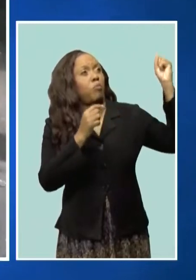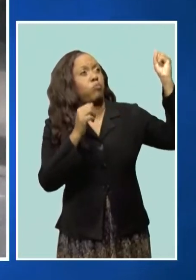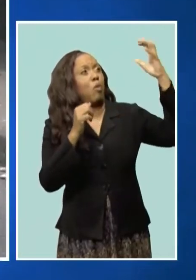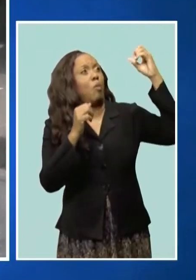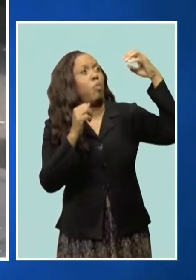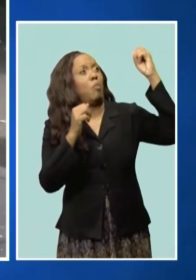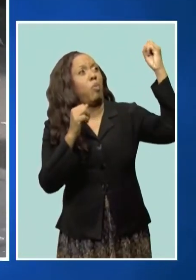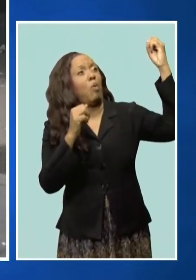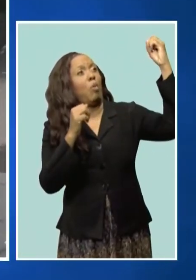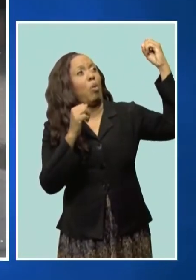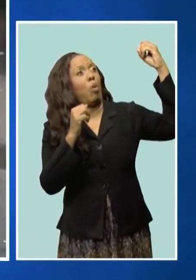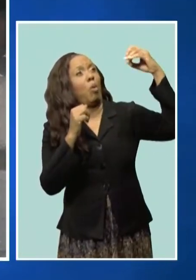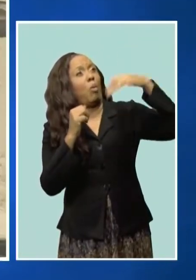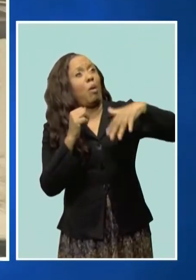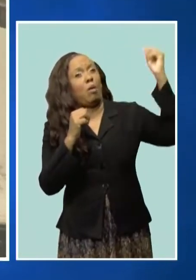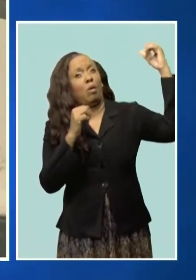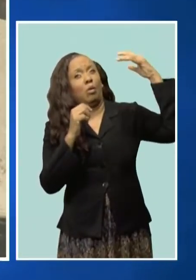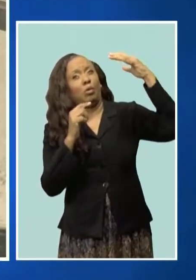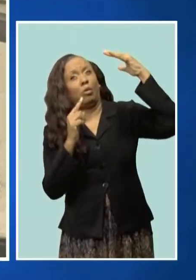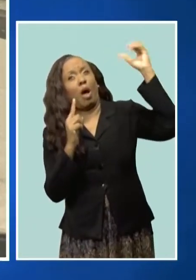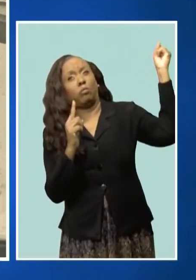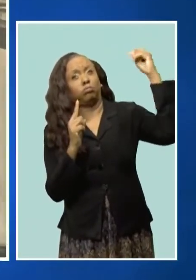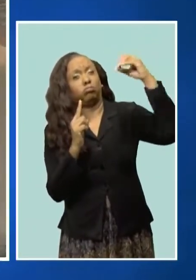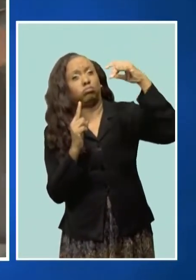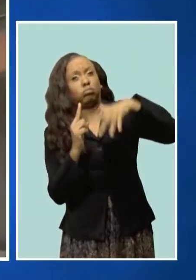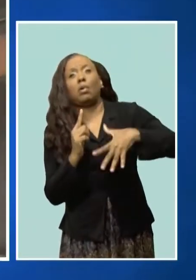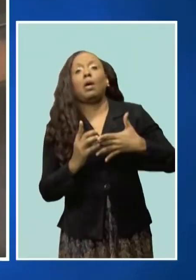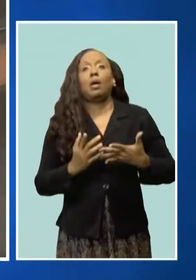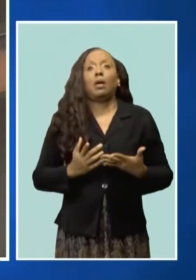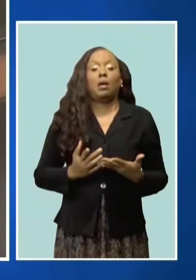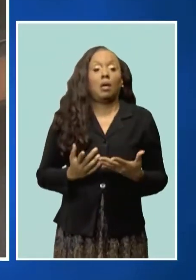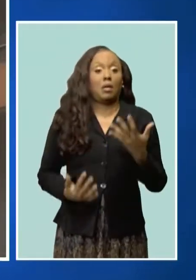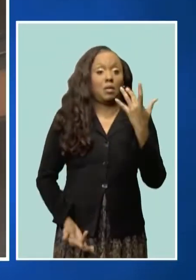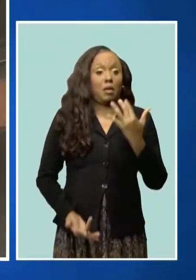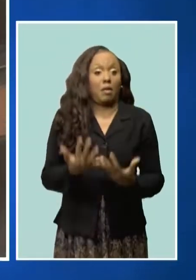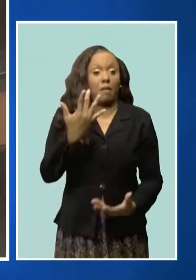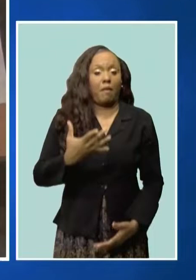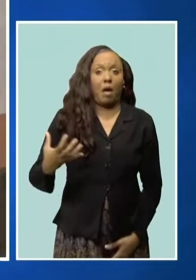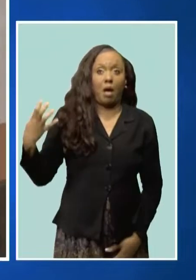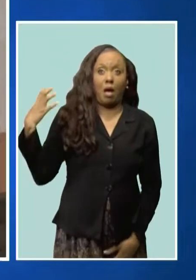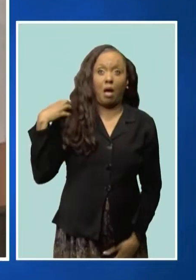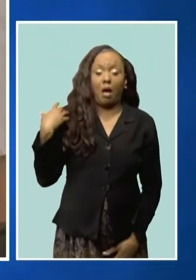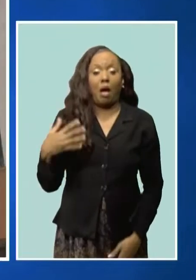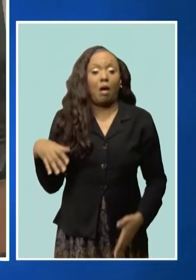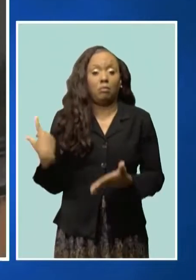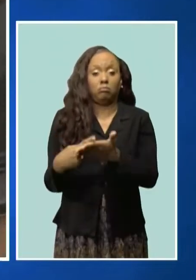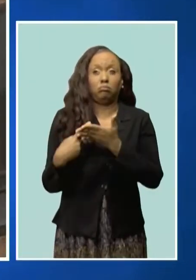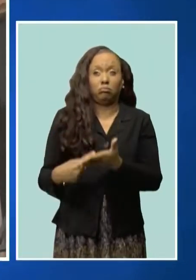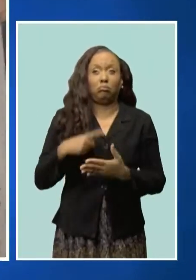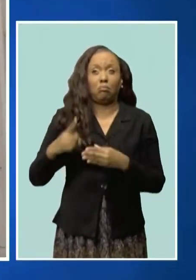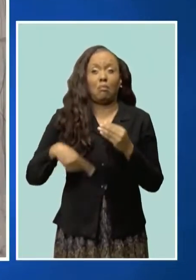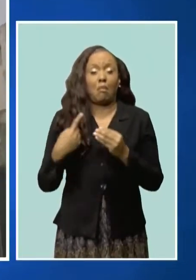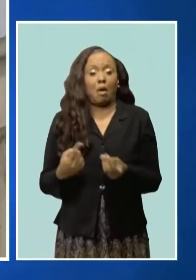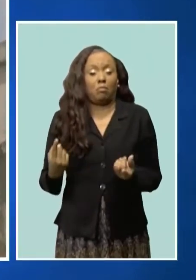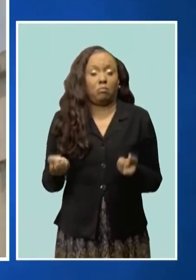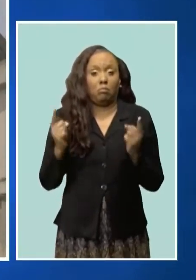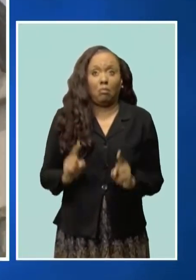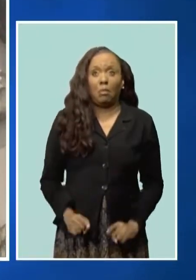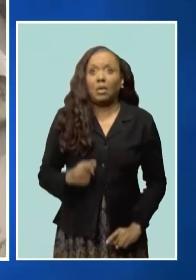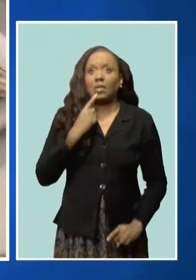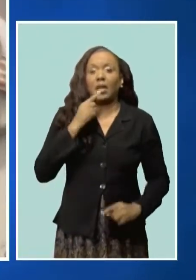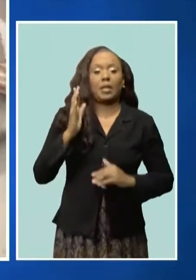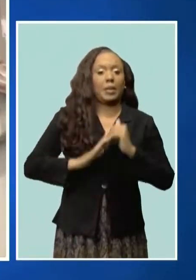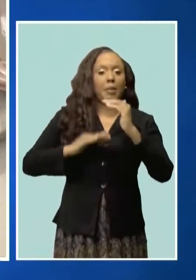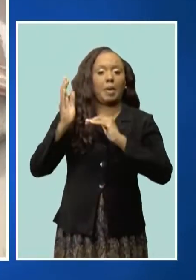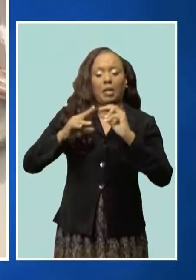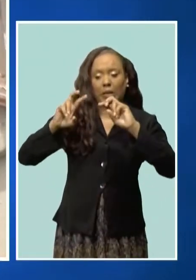remained on the street, also hit this store sign. Fire Chief Errol Maynard spoke with the media about the incident and said a building